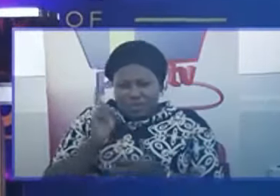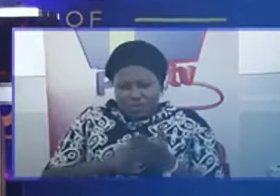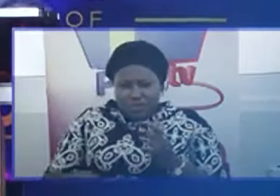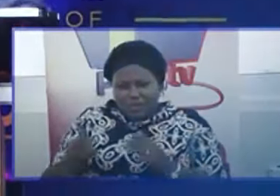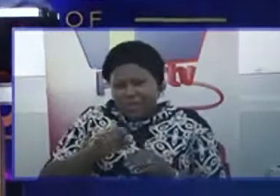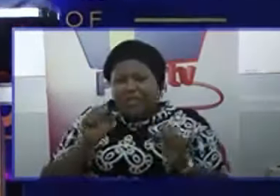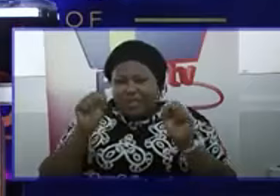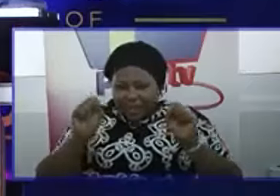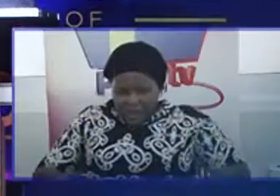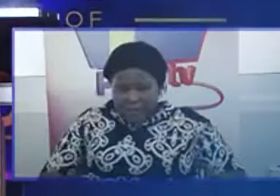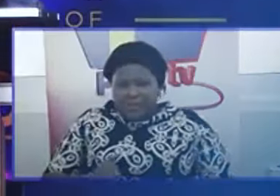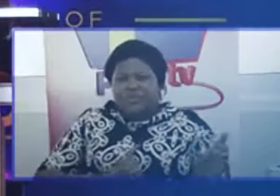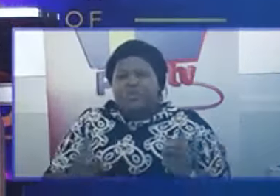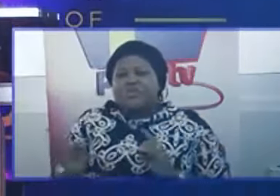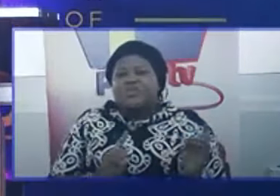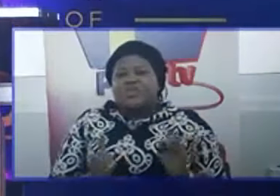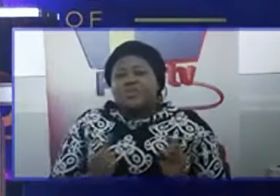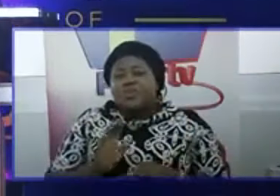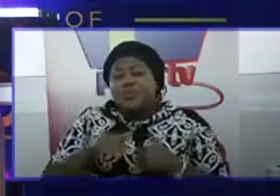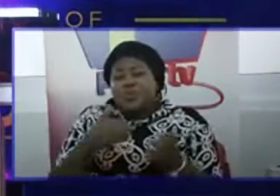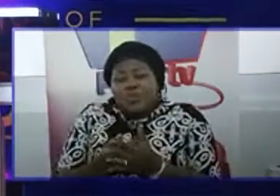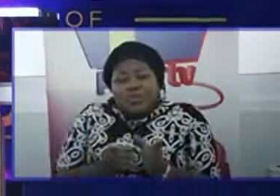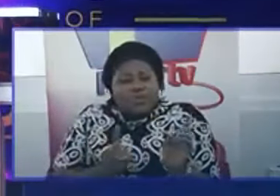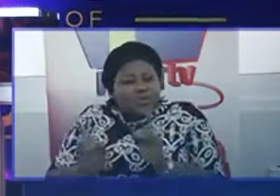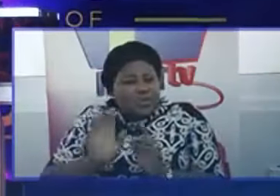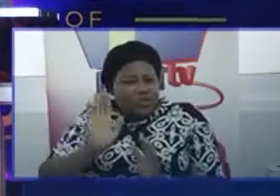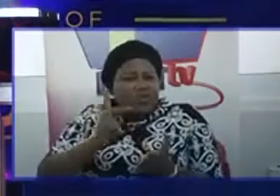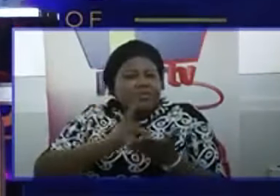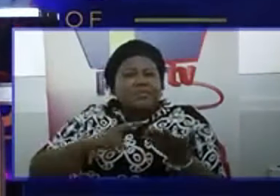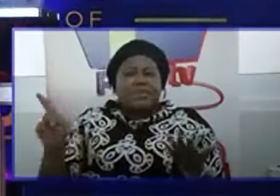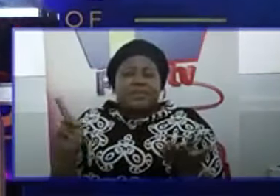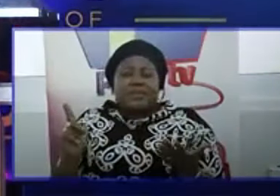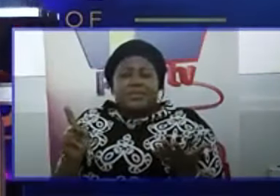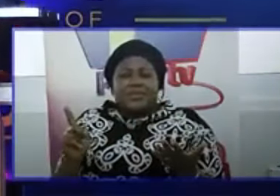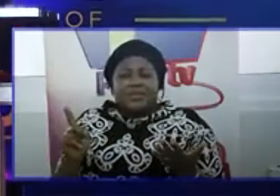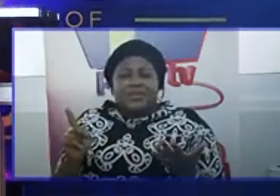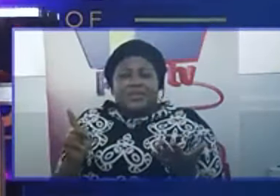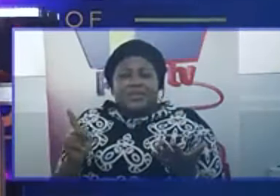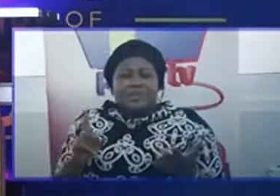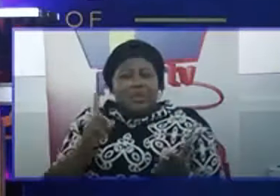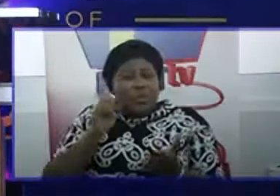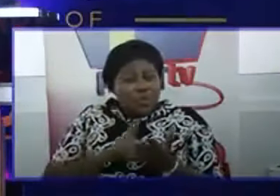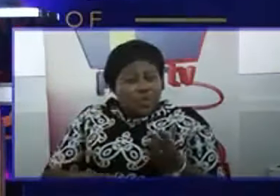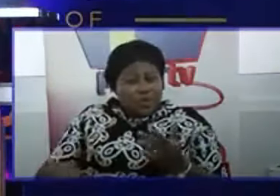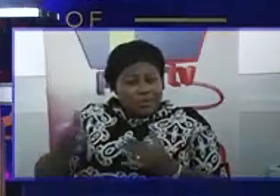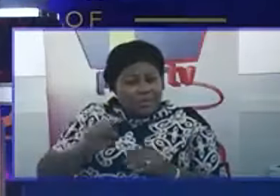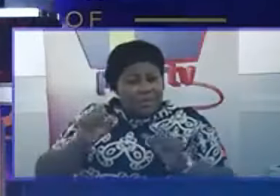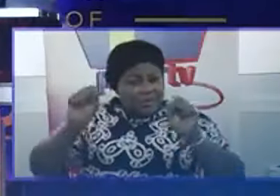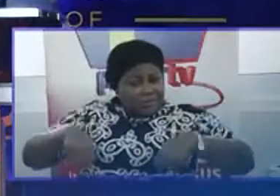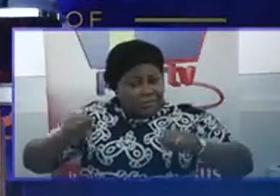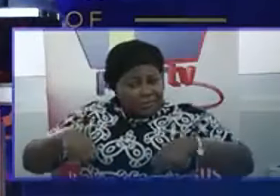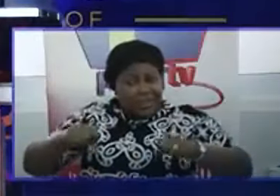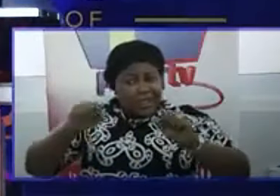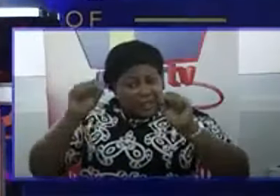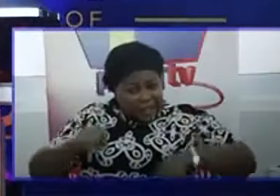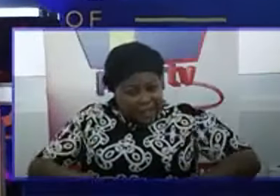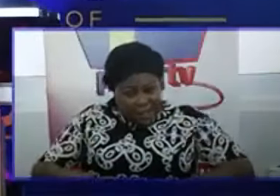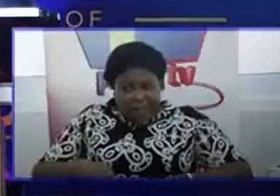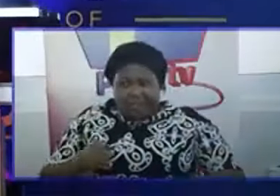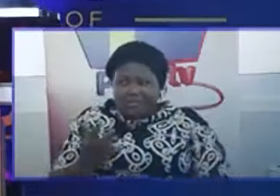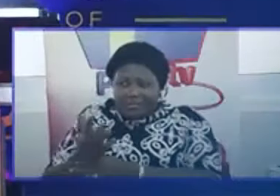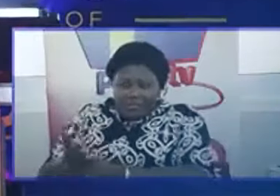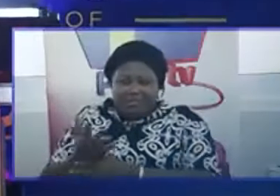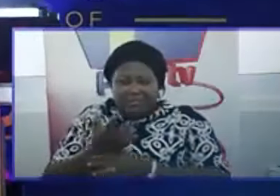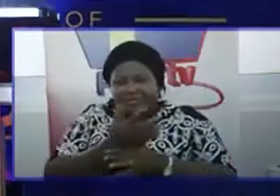So everyone has done his part. He gave them according to the ability. So there was nothing like good, very